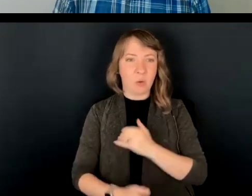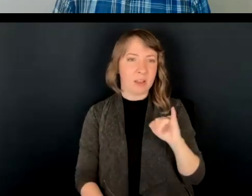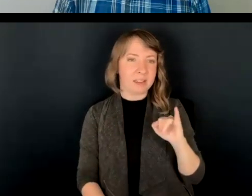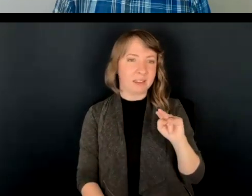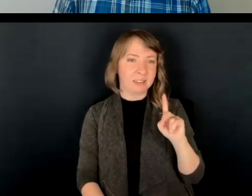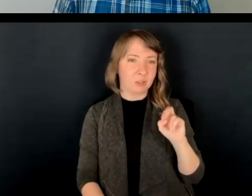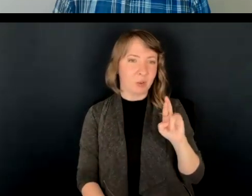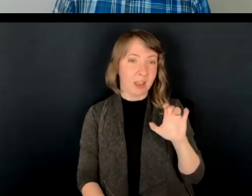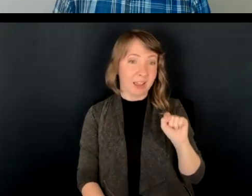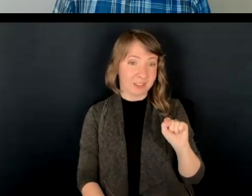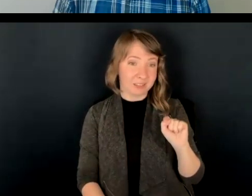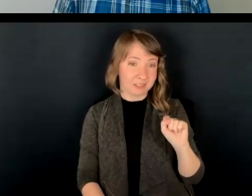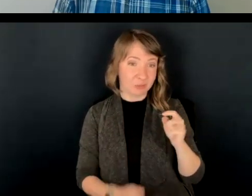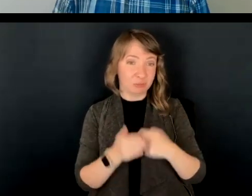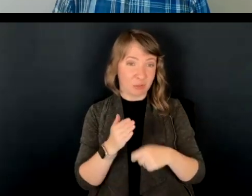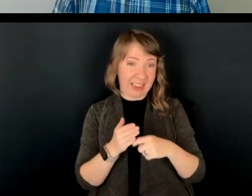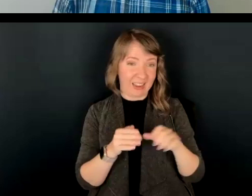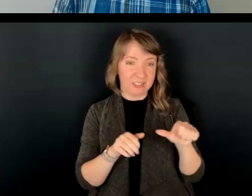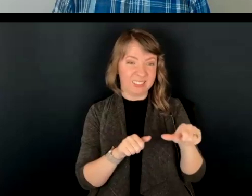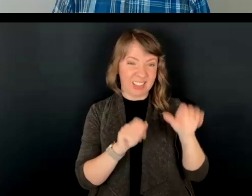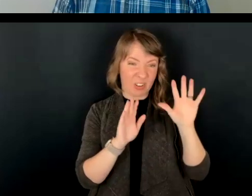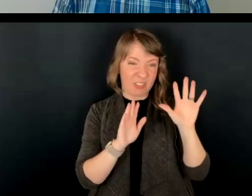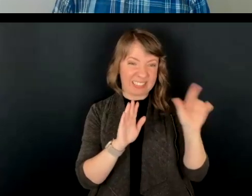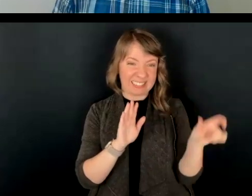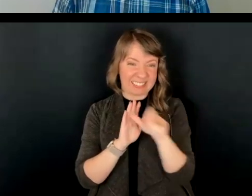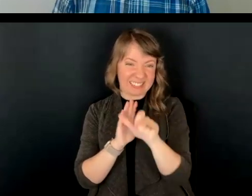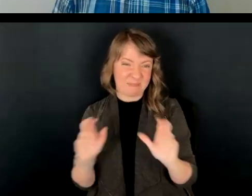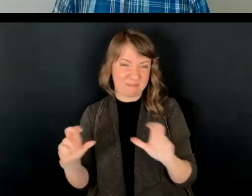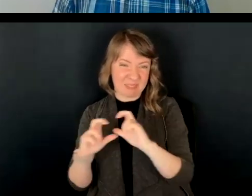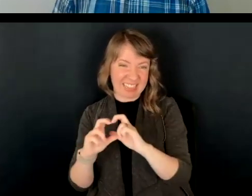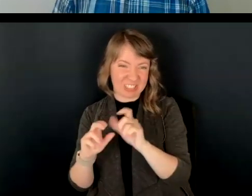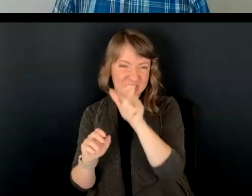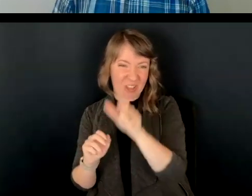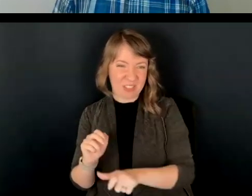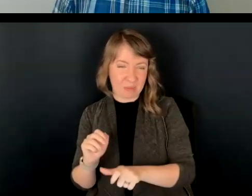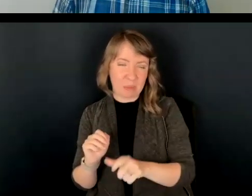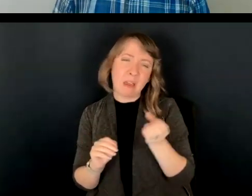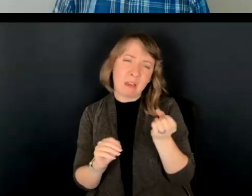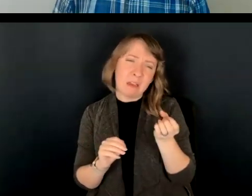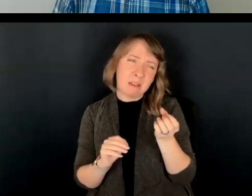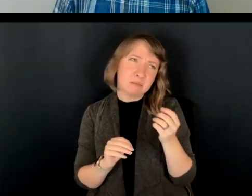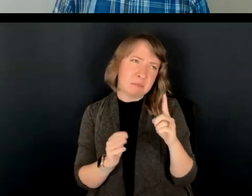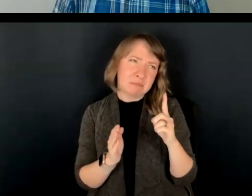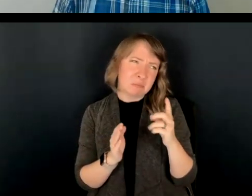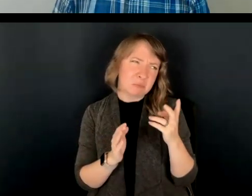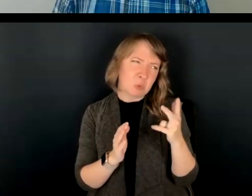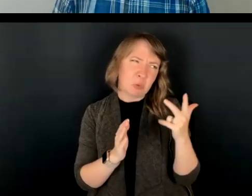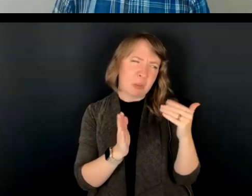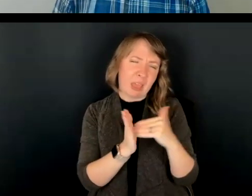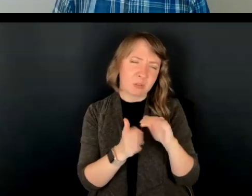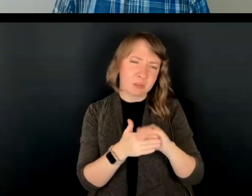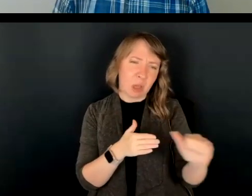moved over into the match column. And it was a few $1,000s. It wasn't the end of the world, but I think another lesson learned